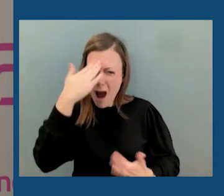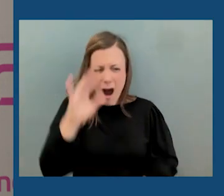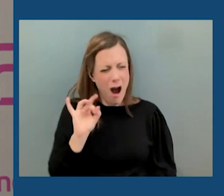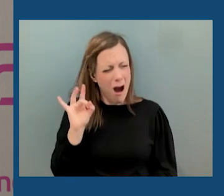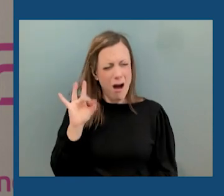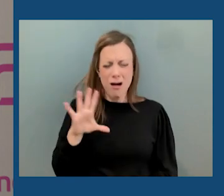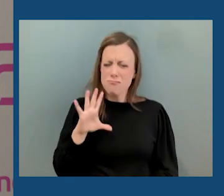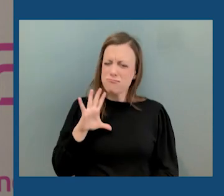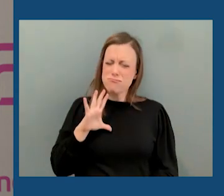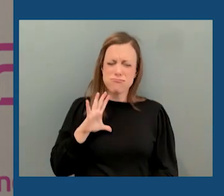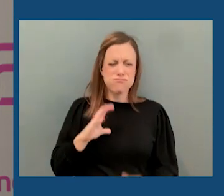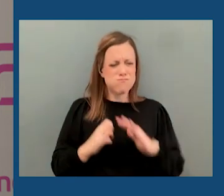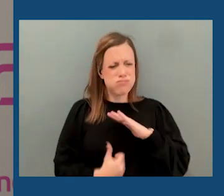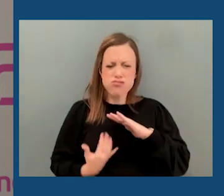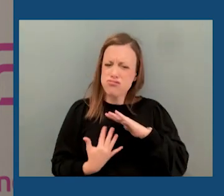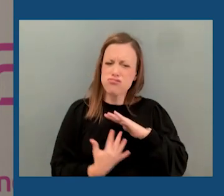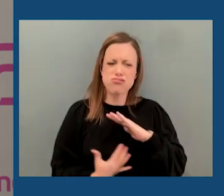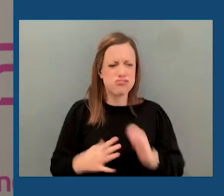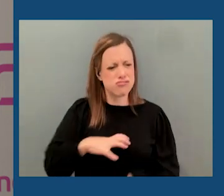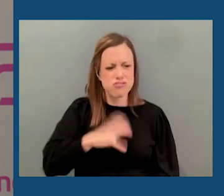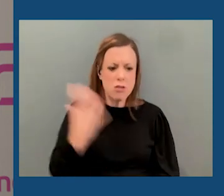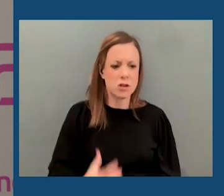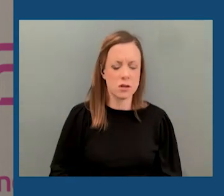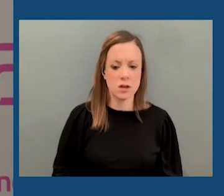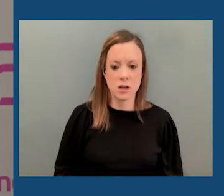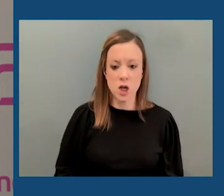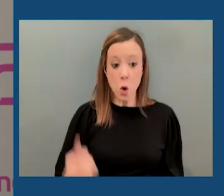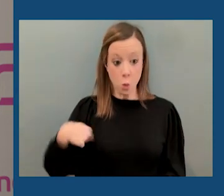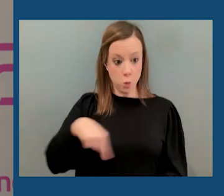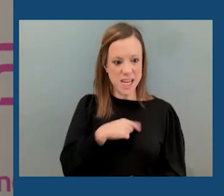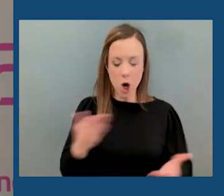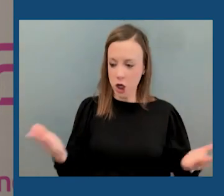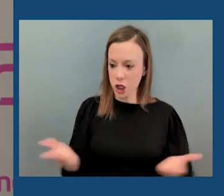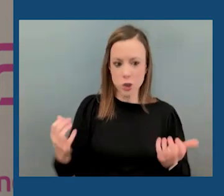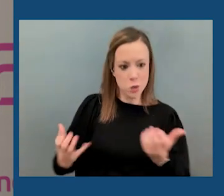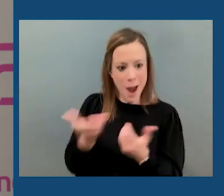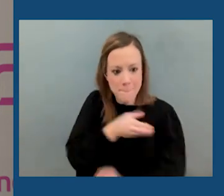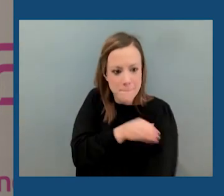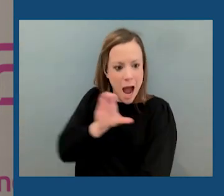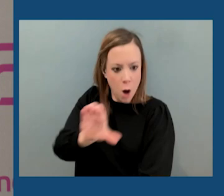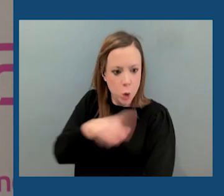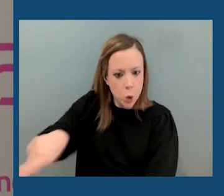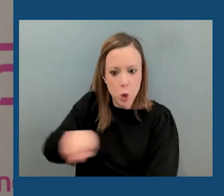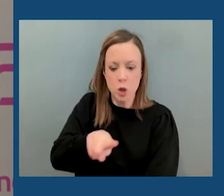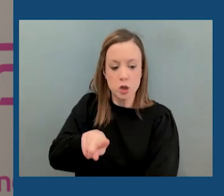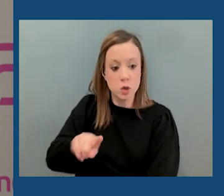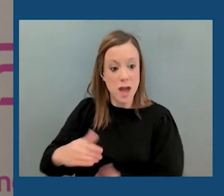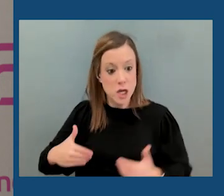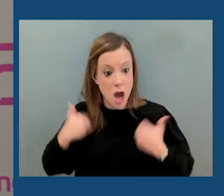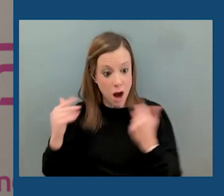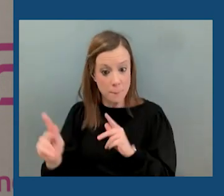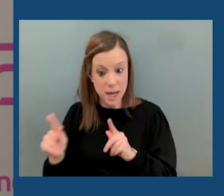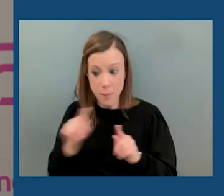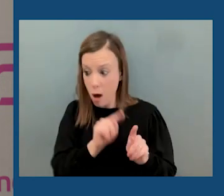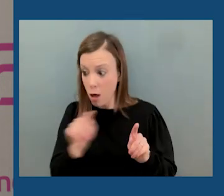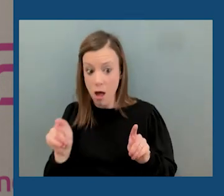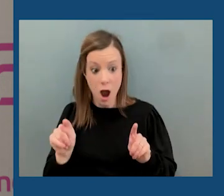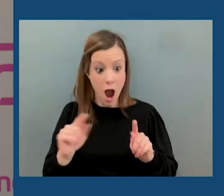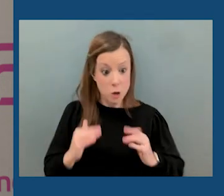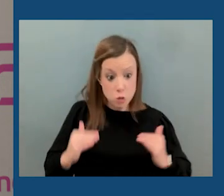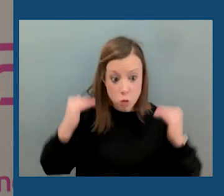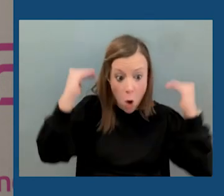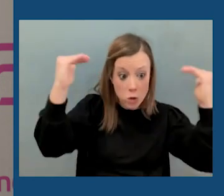concluded that all of us in that space were there to change that, to ensure that young and grown people alike have the full scope